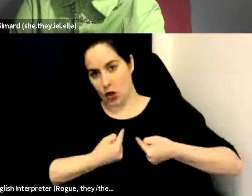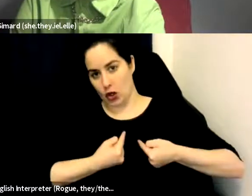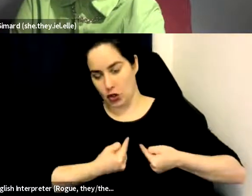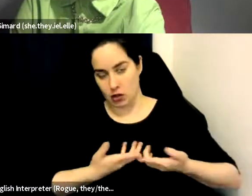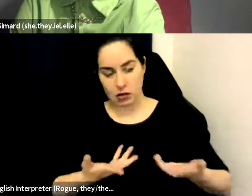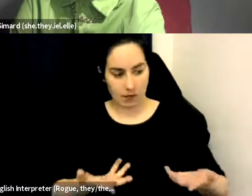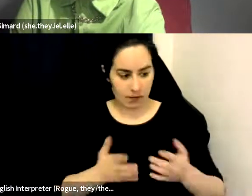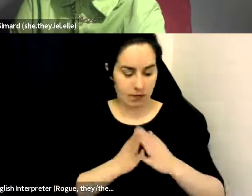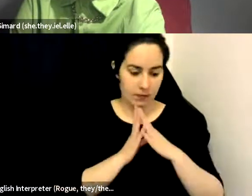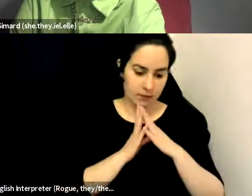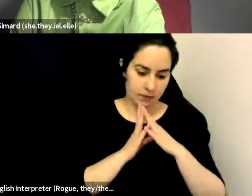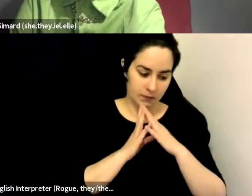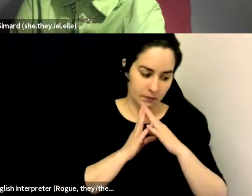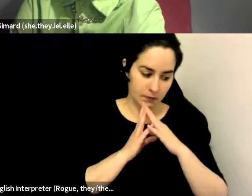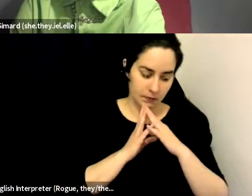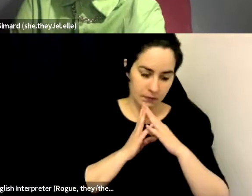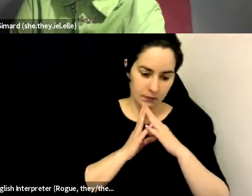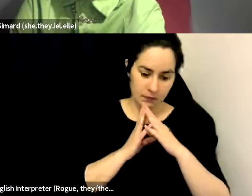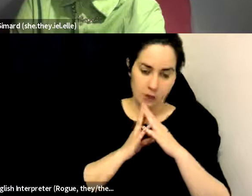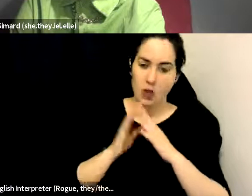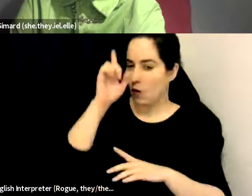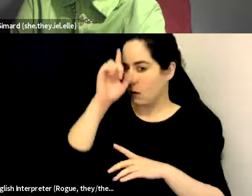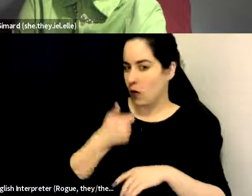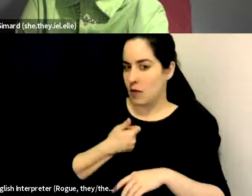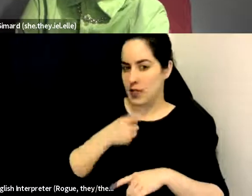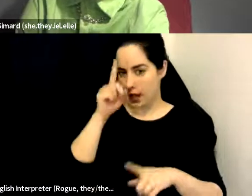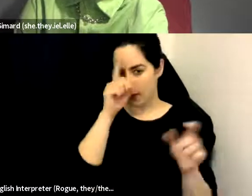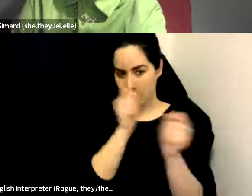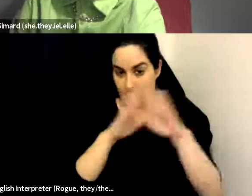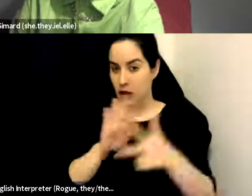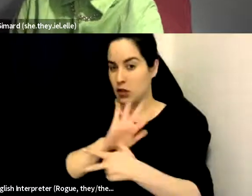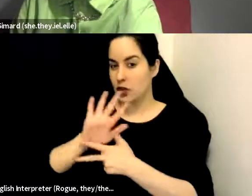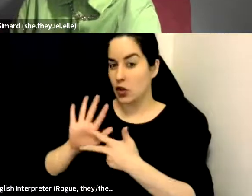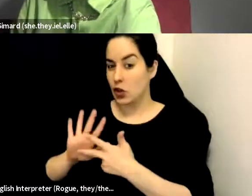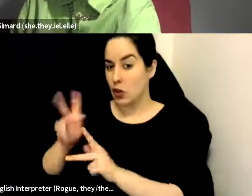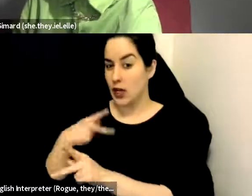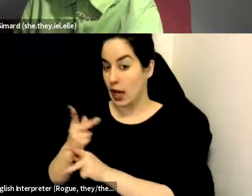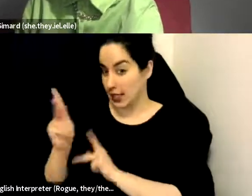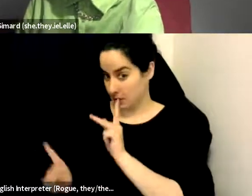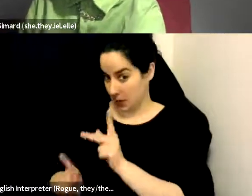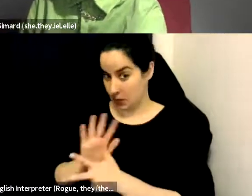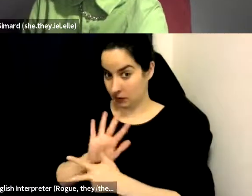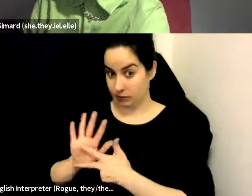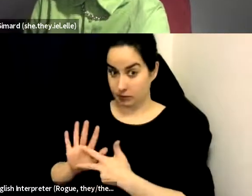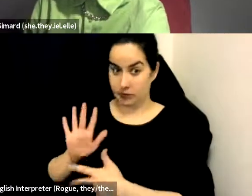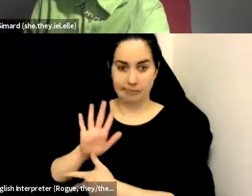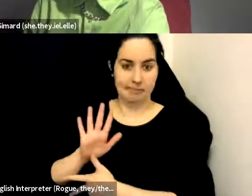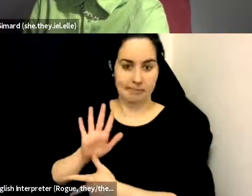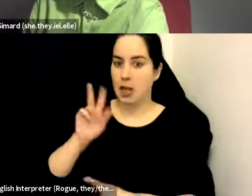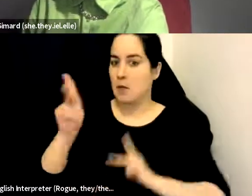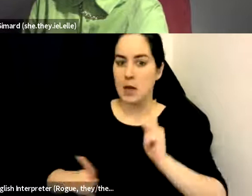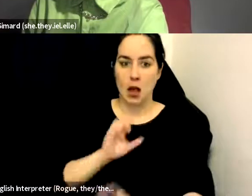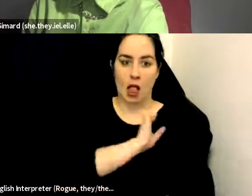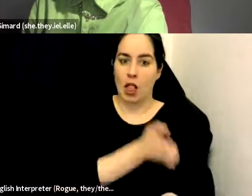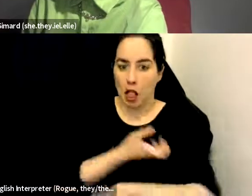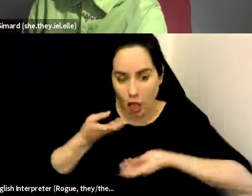about like the three different kinds of people. It's like, there's folks that as much energy as you pour into them, their minds